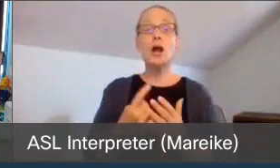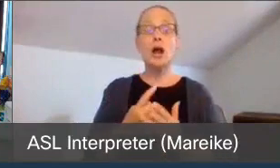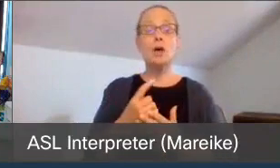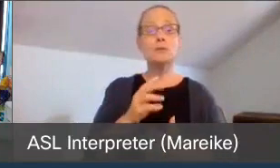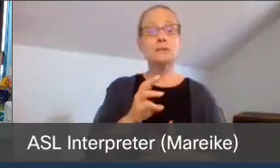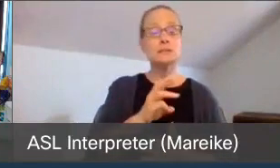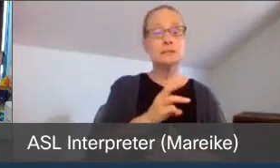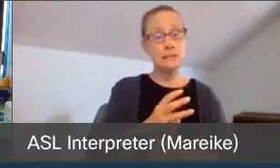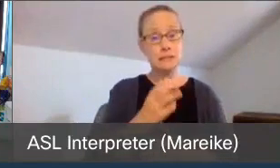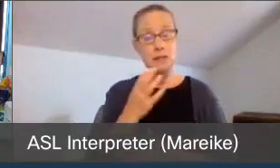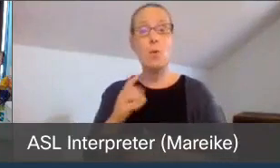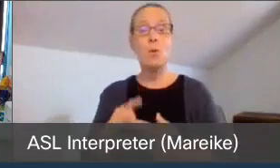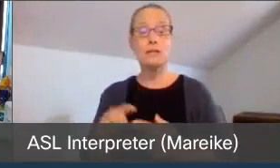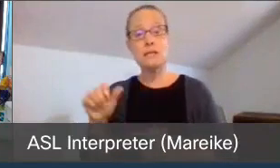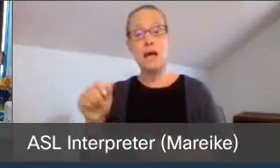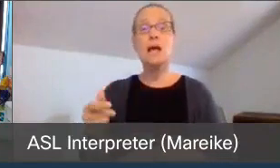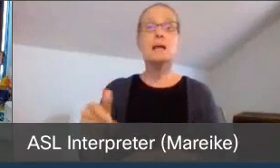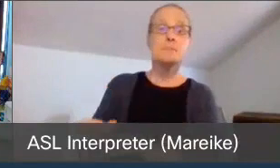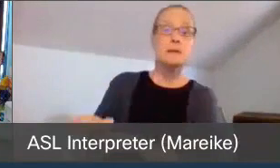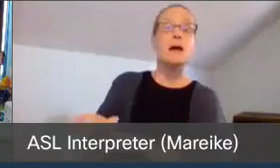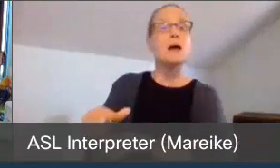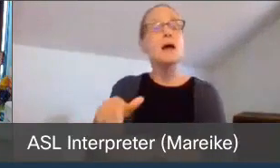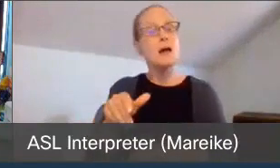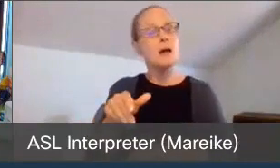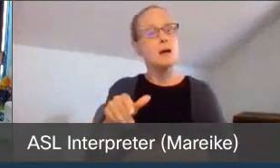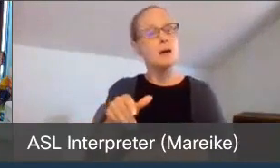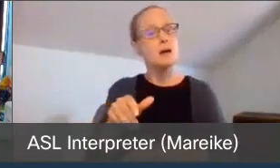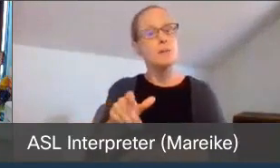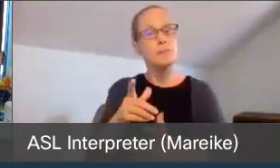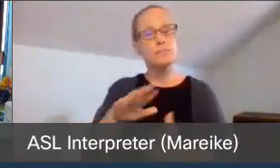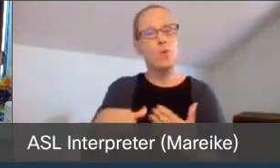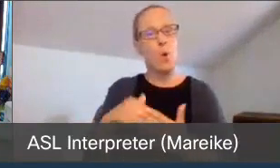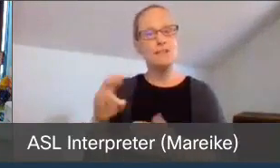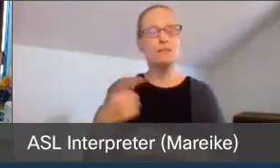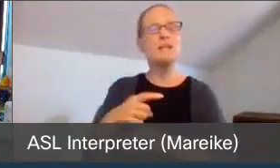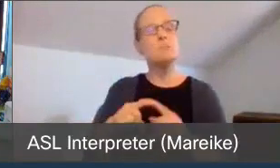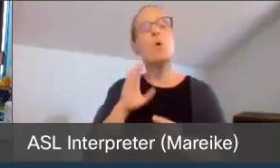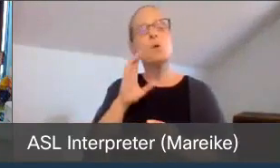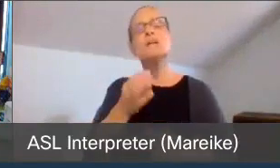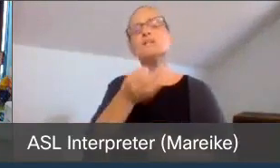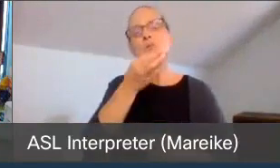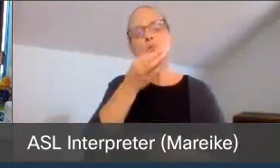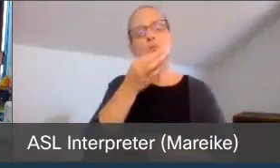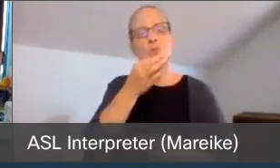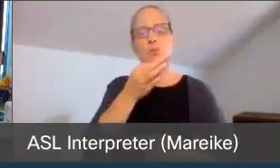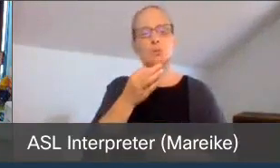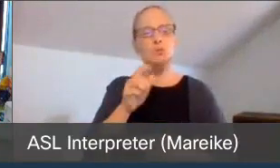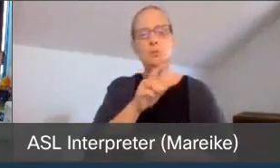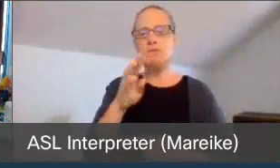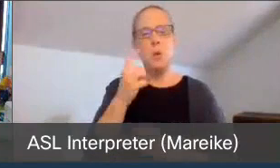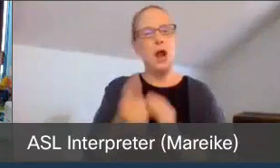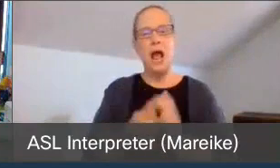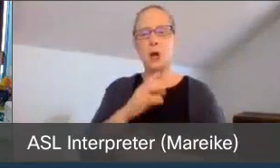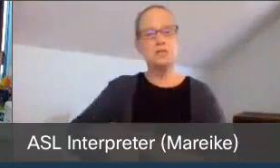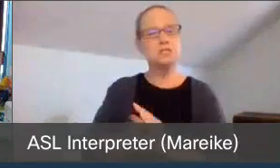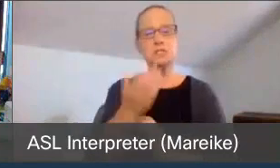10 p all 7 days of the week, but we are actually in the process of expanding to 24 hours. So pretty soon that won't even be a line item on